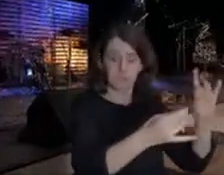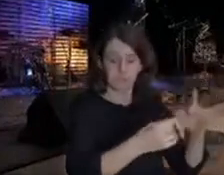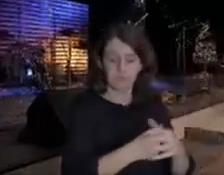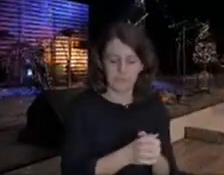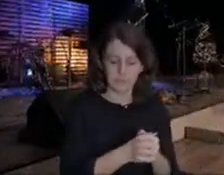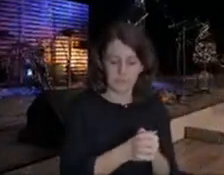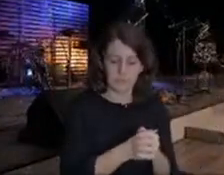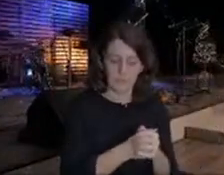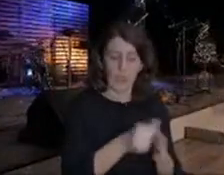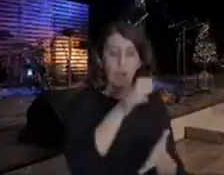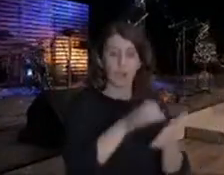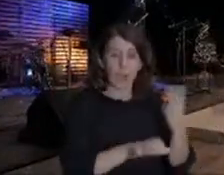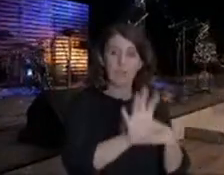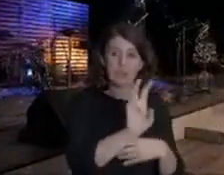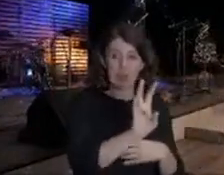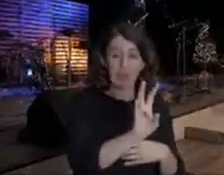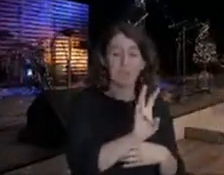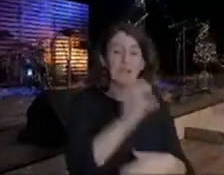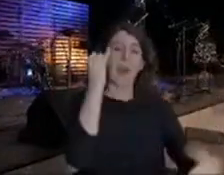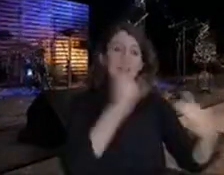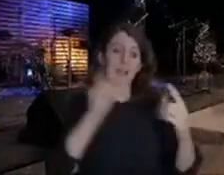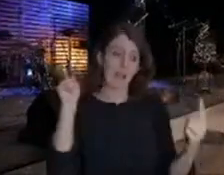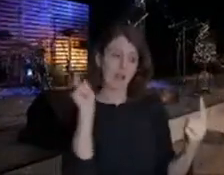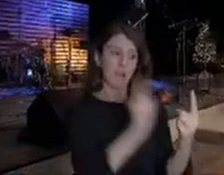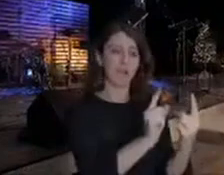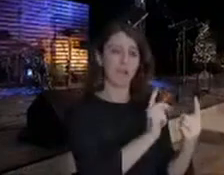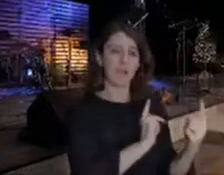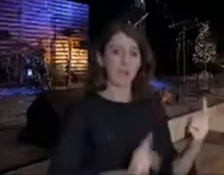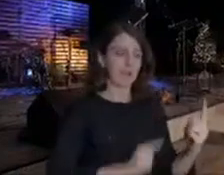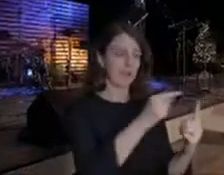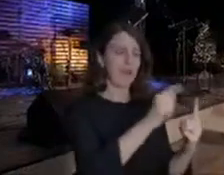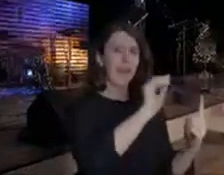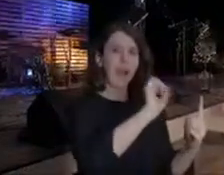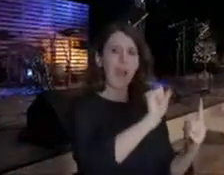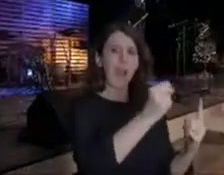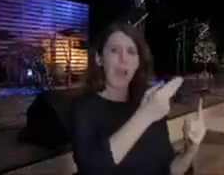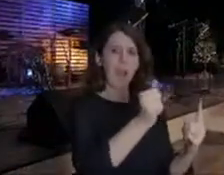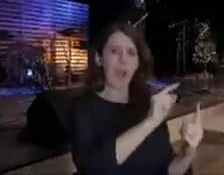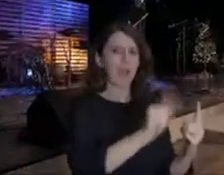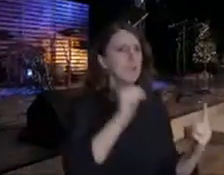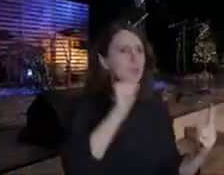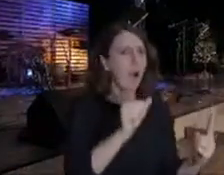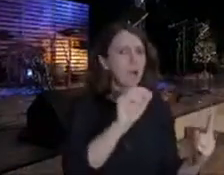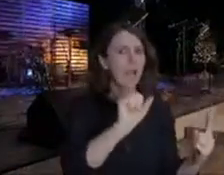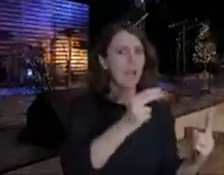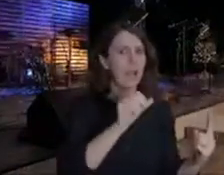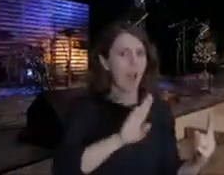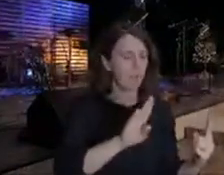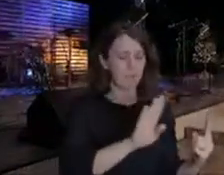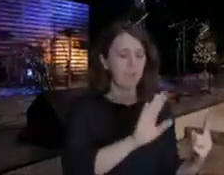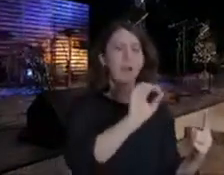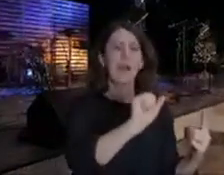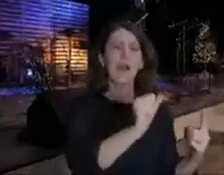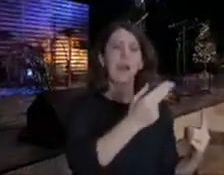7, Isaiah goes to King Ahaz, not to be confused with King Ahab from our last series talking about Elijah. Ahaz, with a Z,